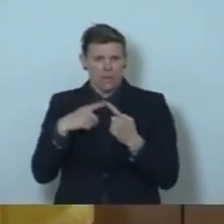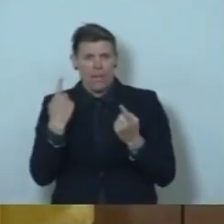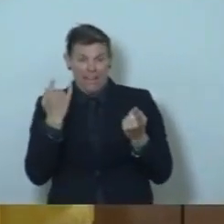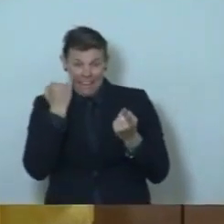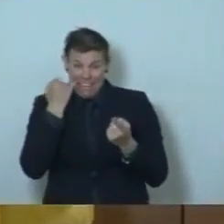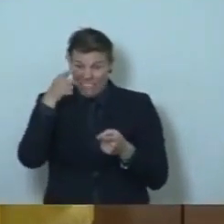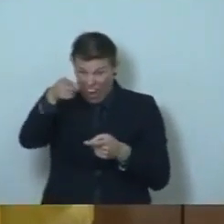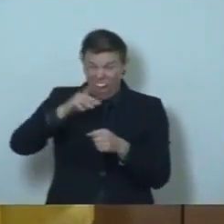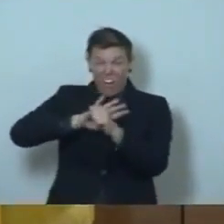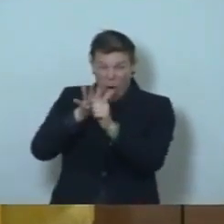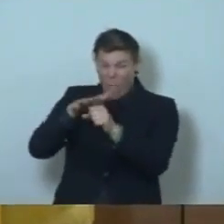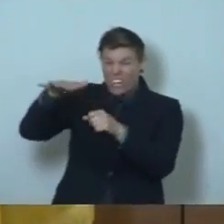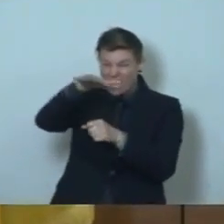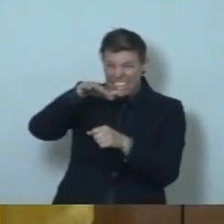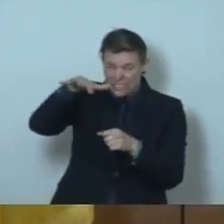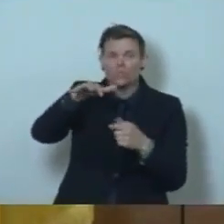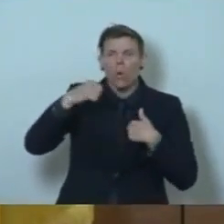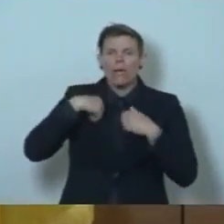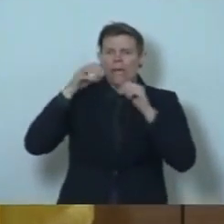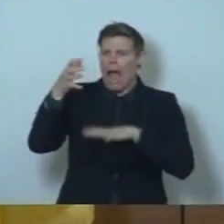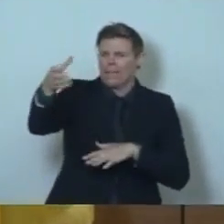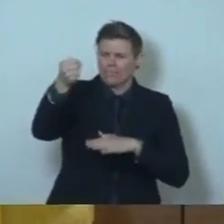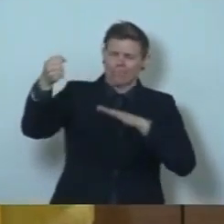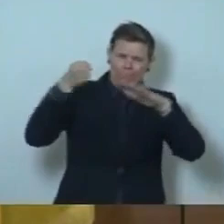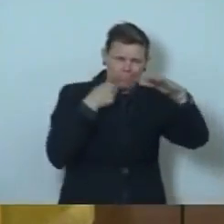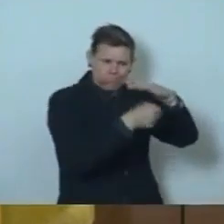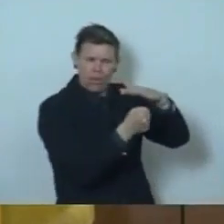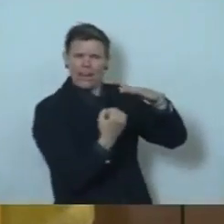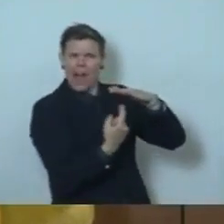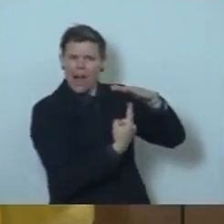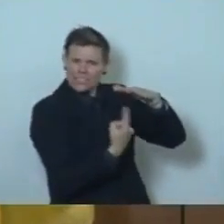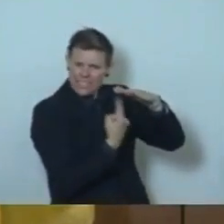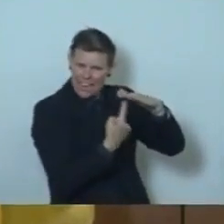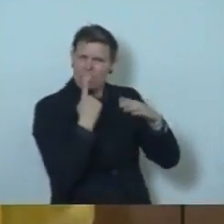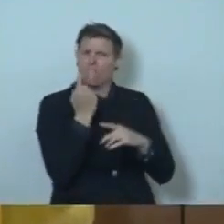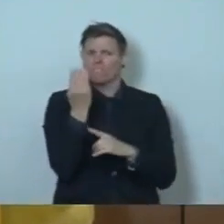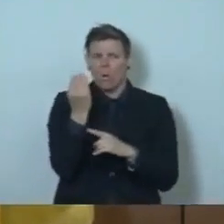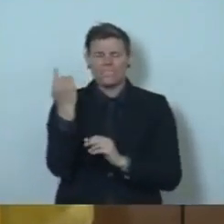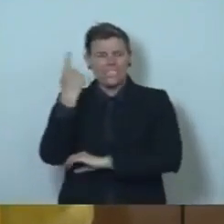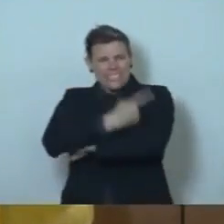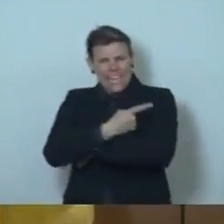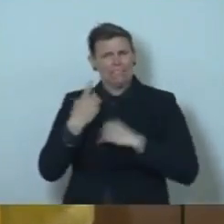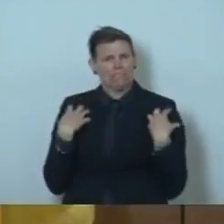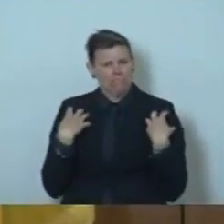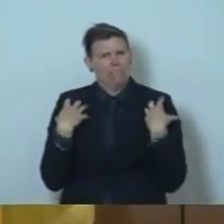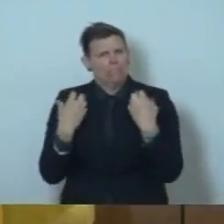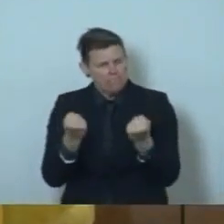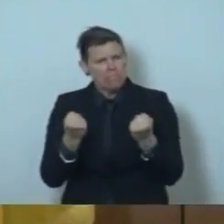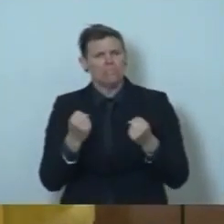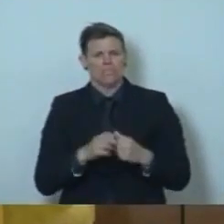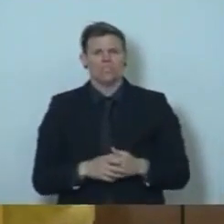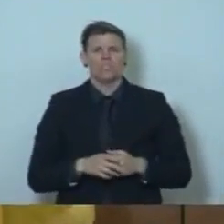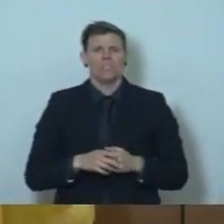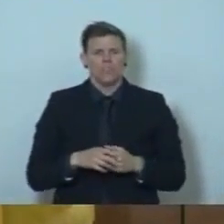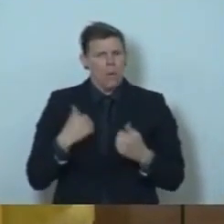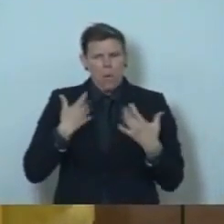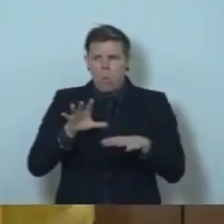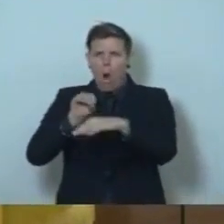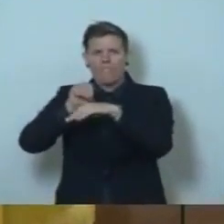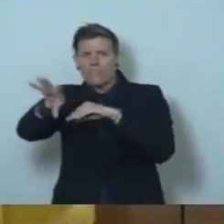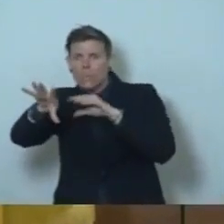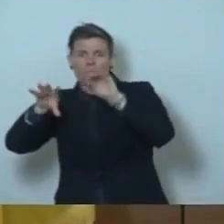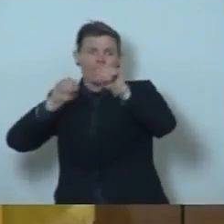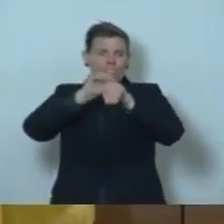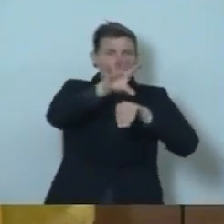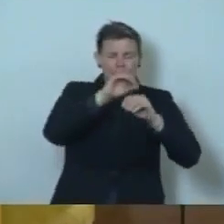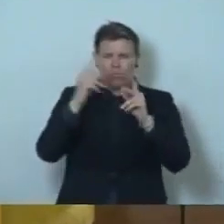want them isolated, right, for 14 days, that quarantine period, so that we don't infect anybody else. We need to